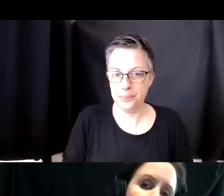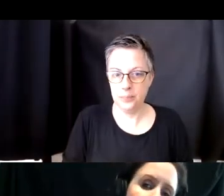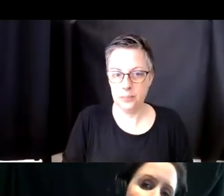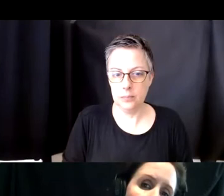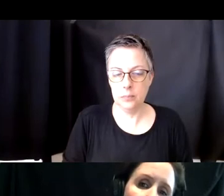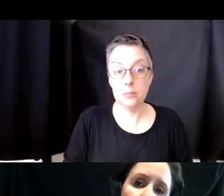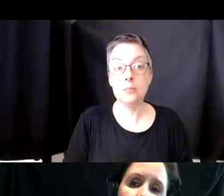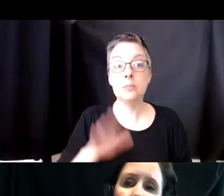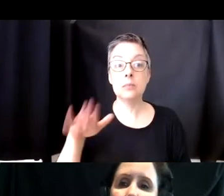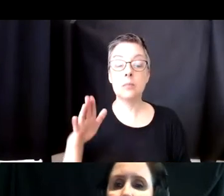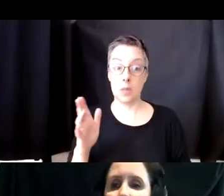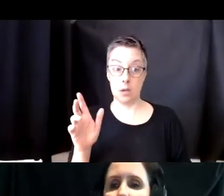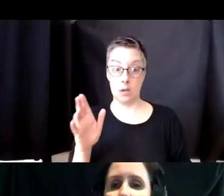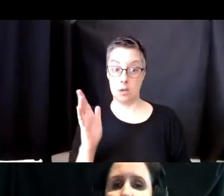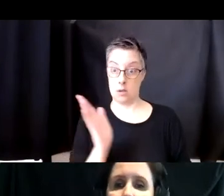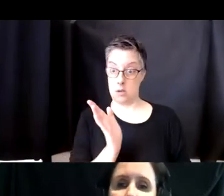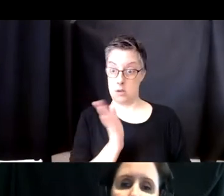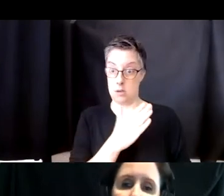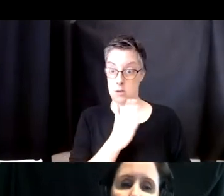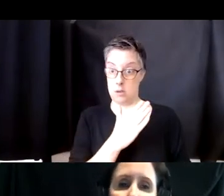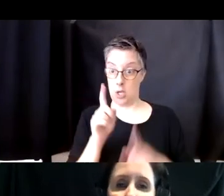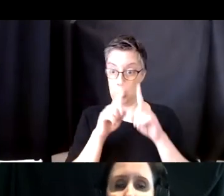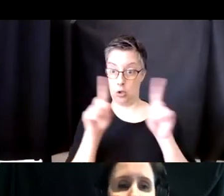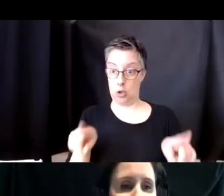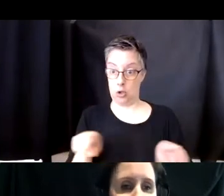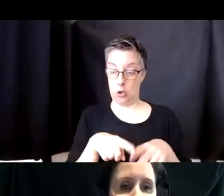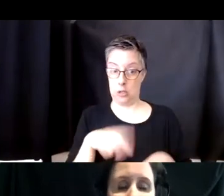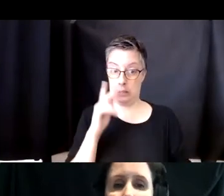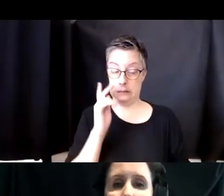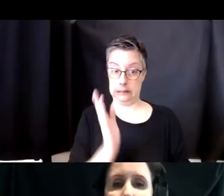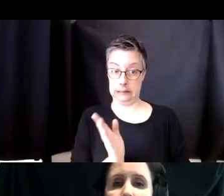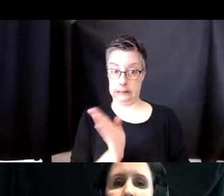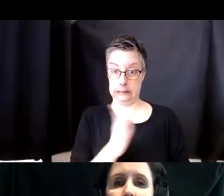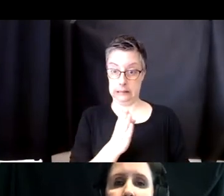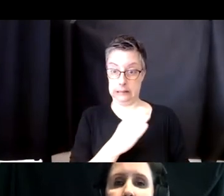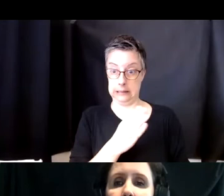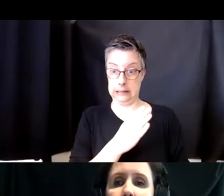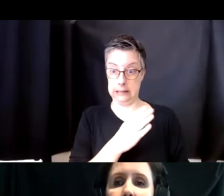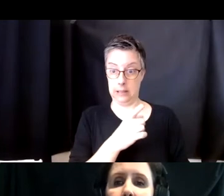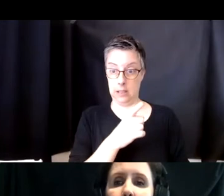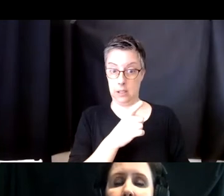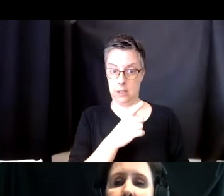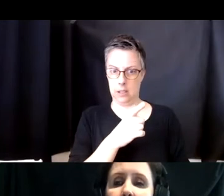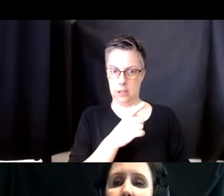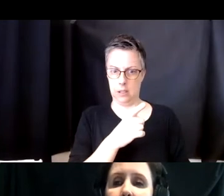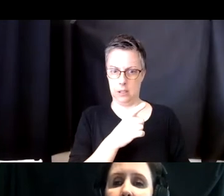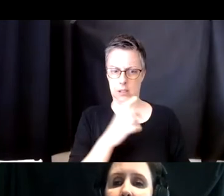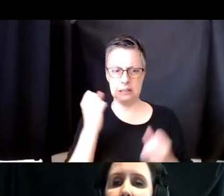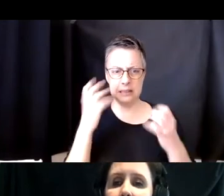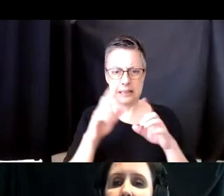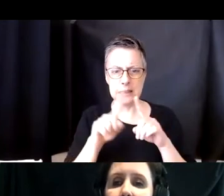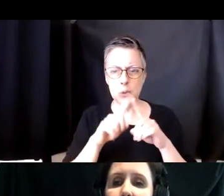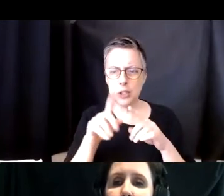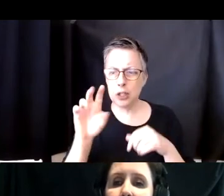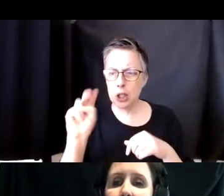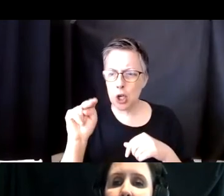On the side of the screen, you should see I have so many different notes on the side